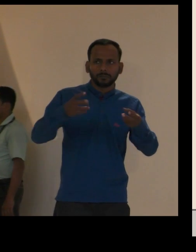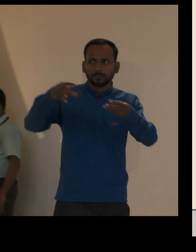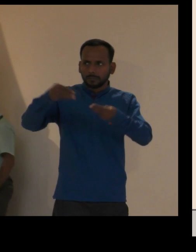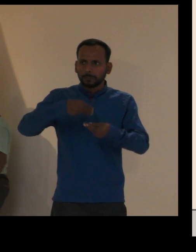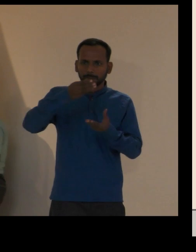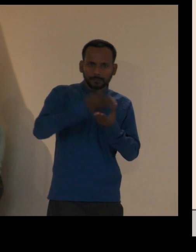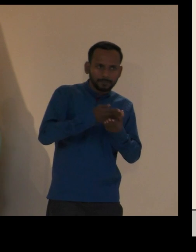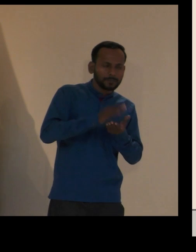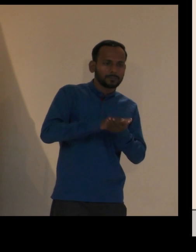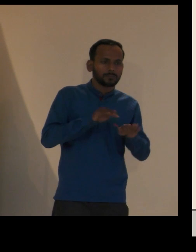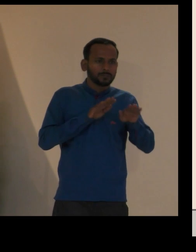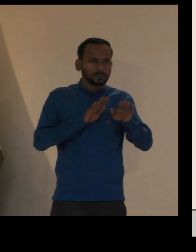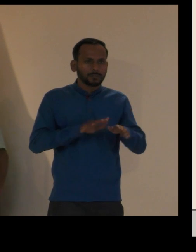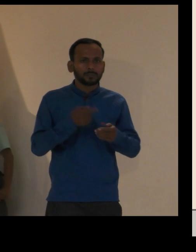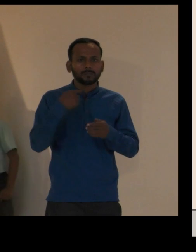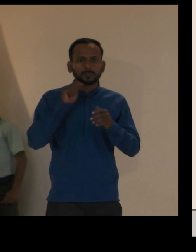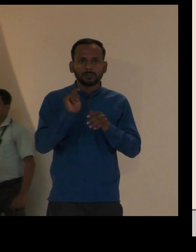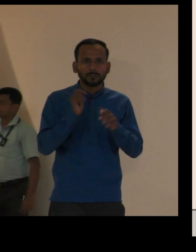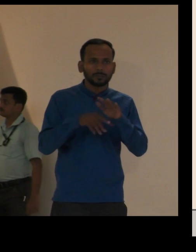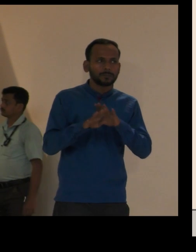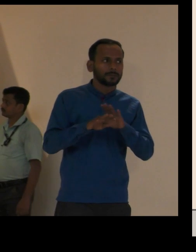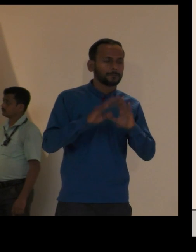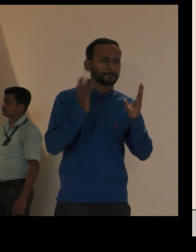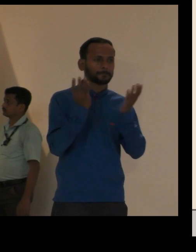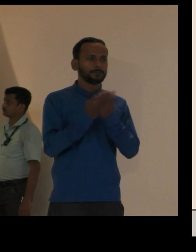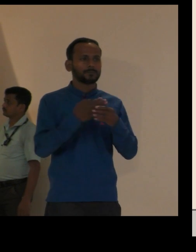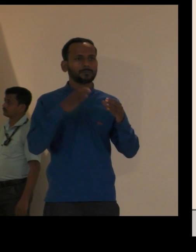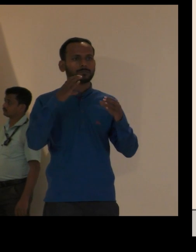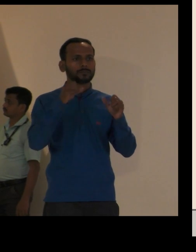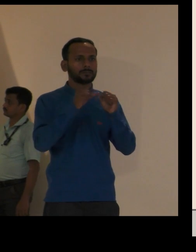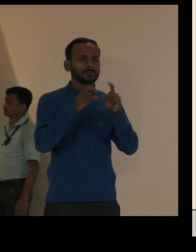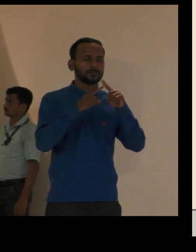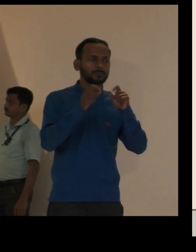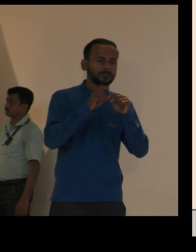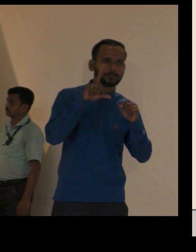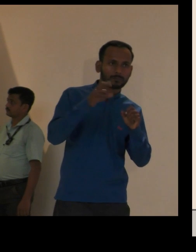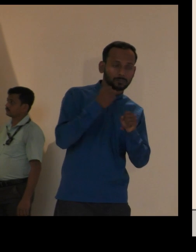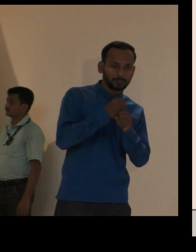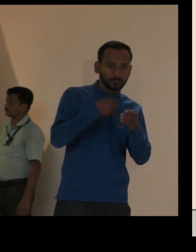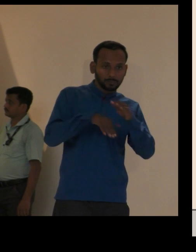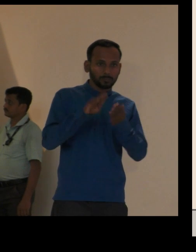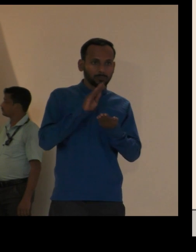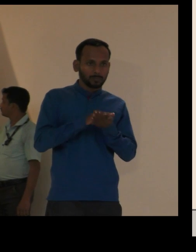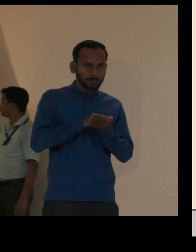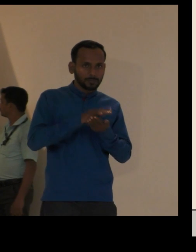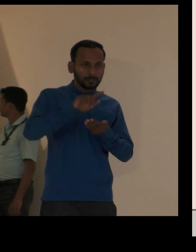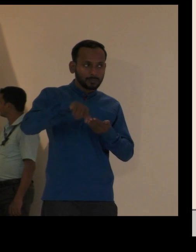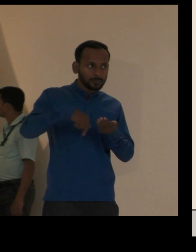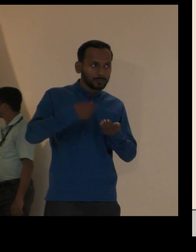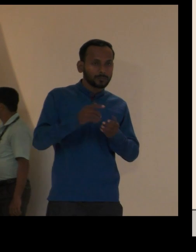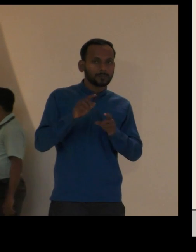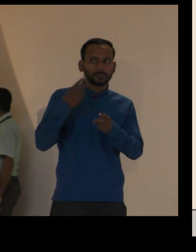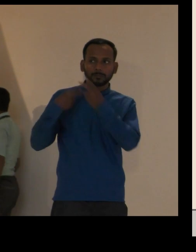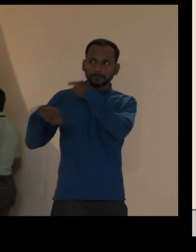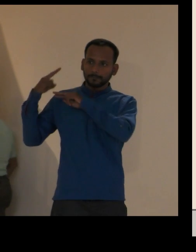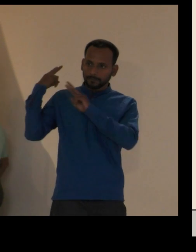it is in the end the work of putting together a catalog of traces that history deposits in each